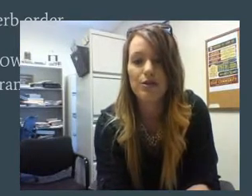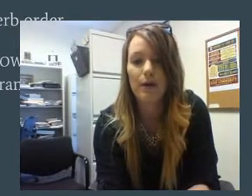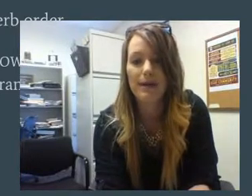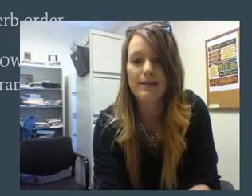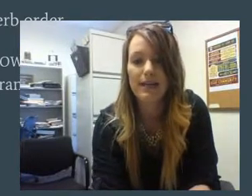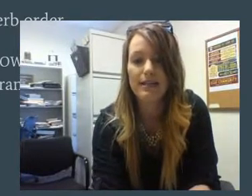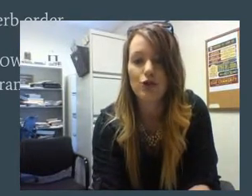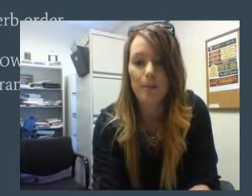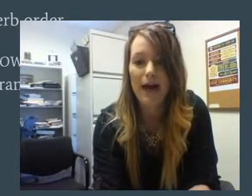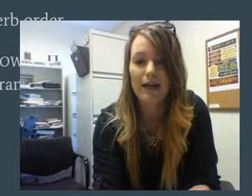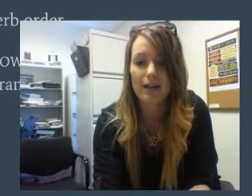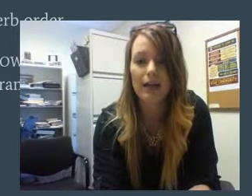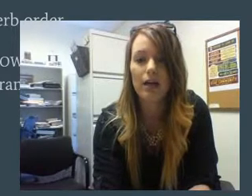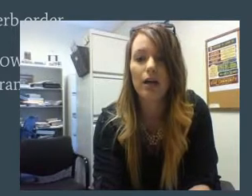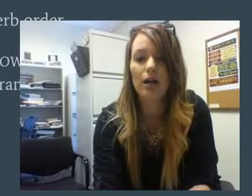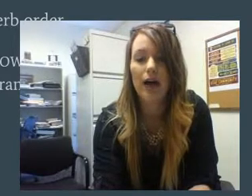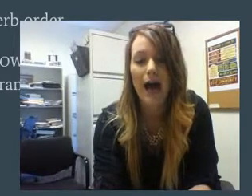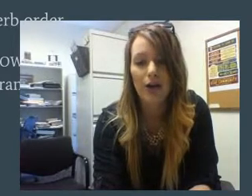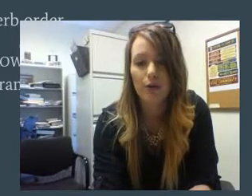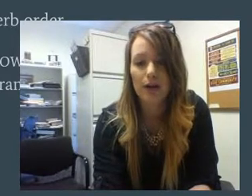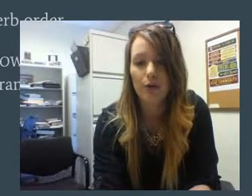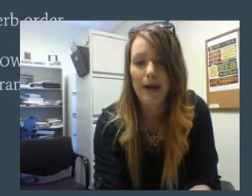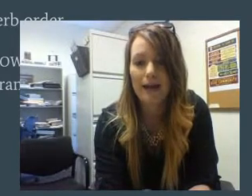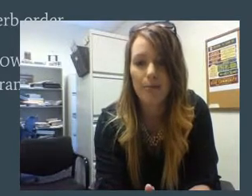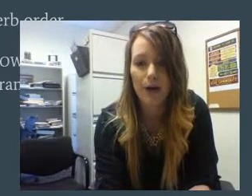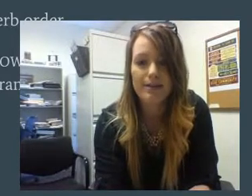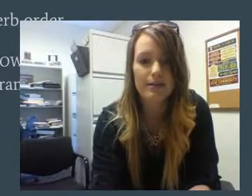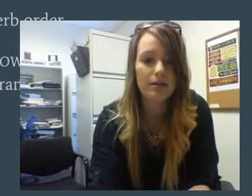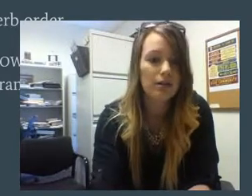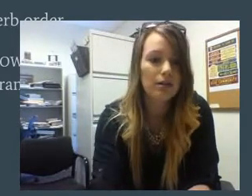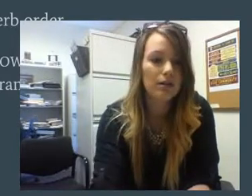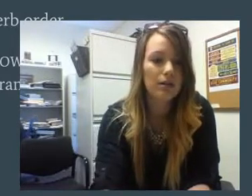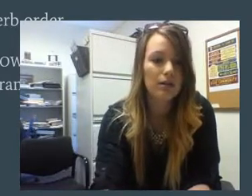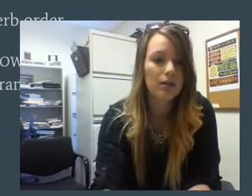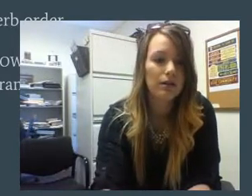That is what makes the sentence grammatically accurate, grammatically present.